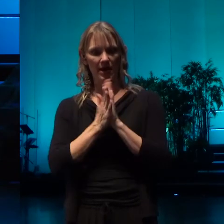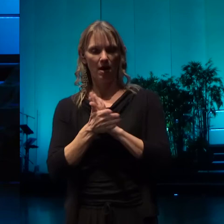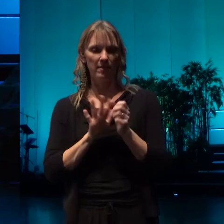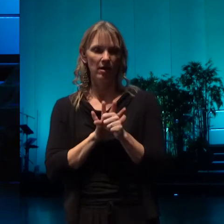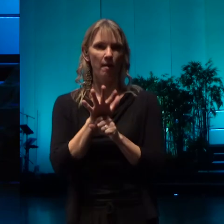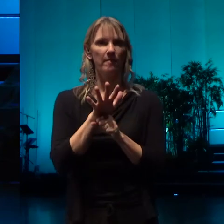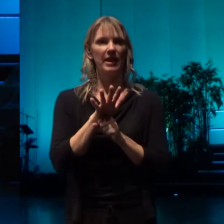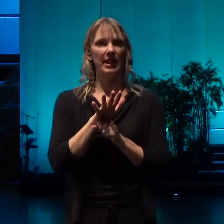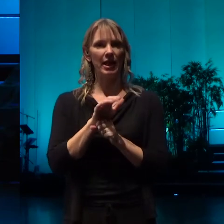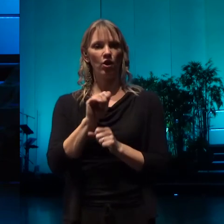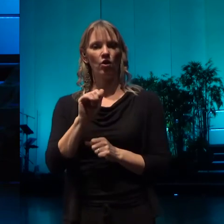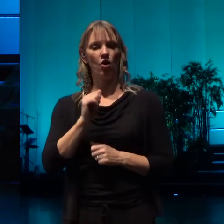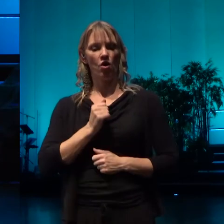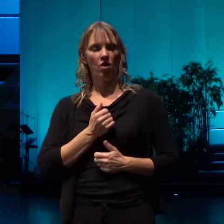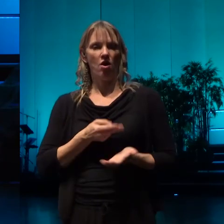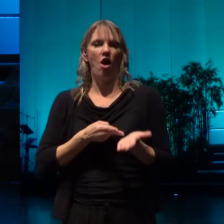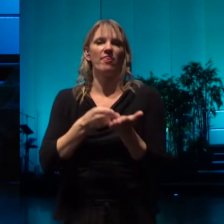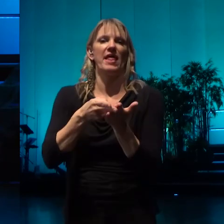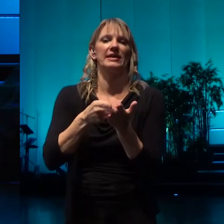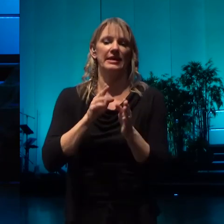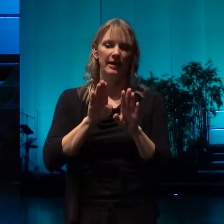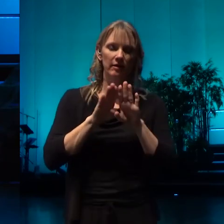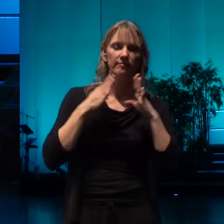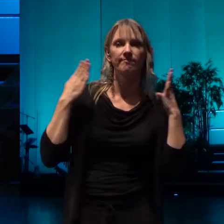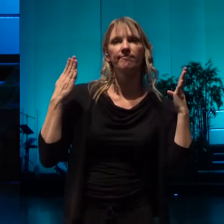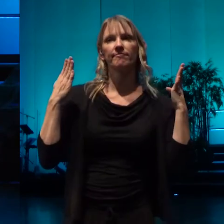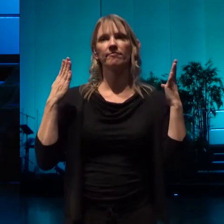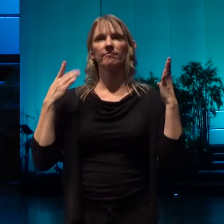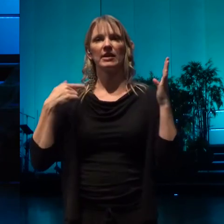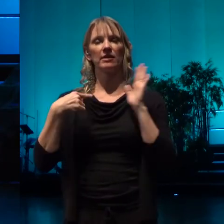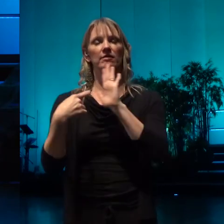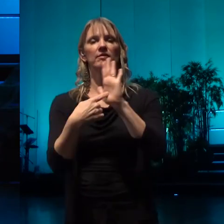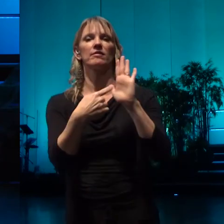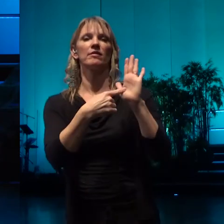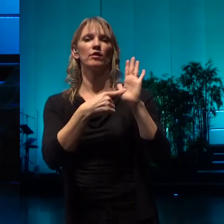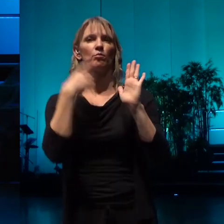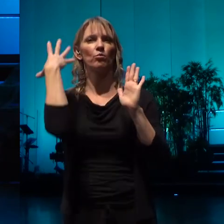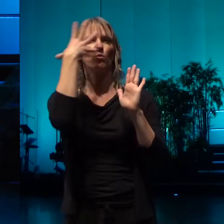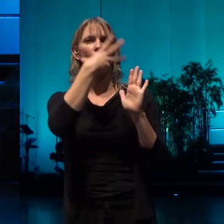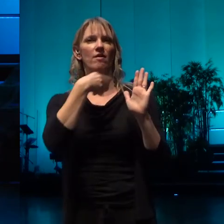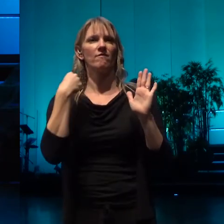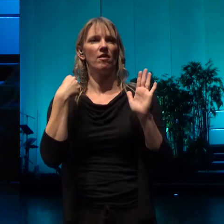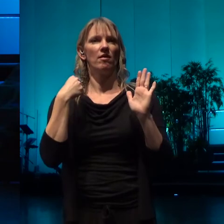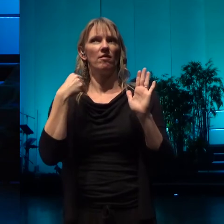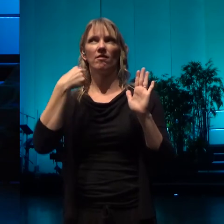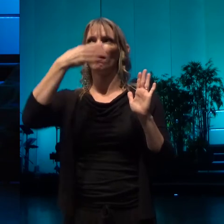we express the beautiful, precious children of God that we are.